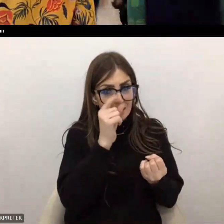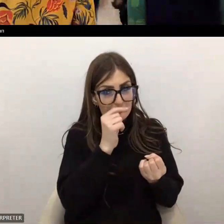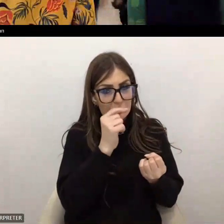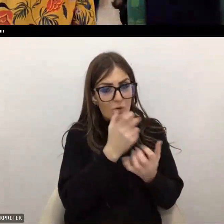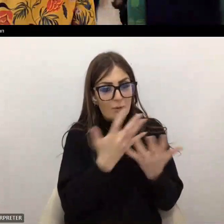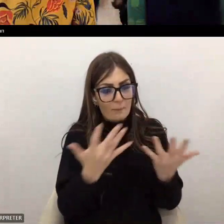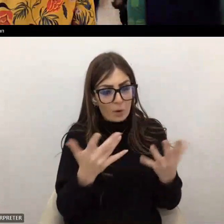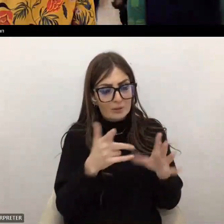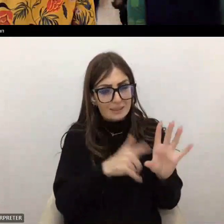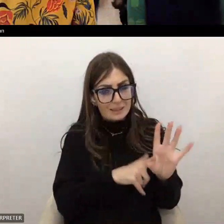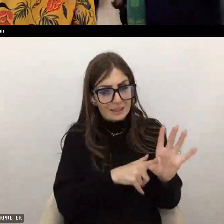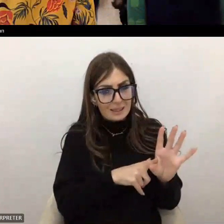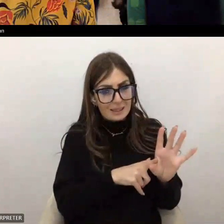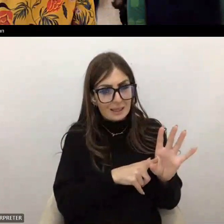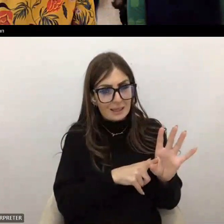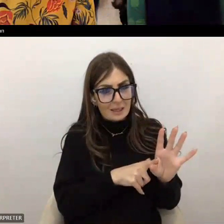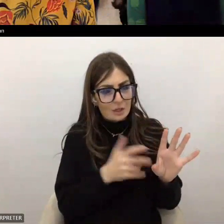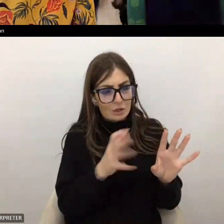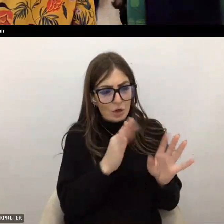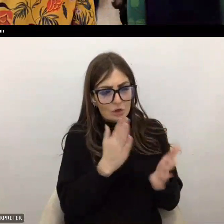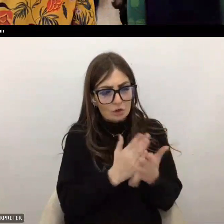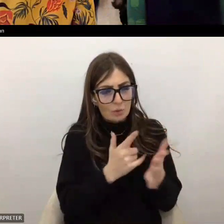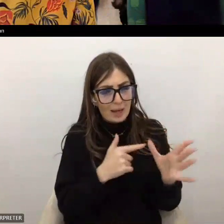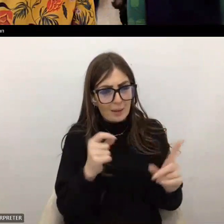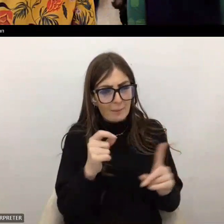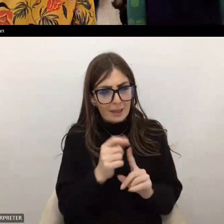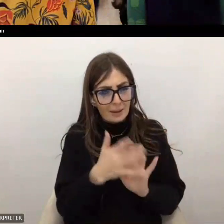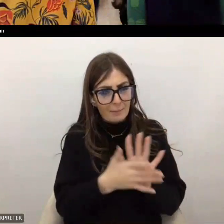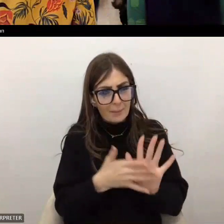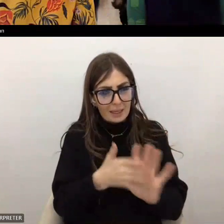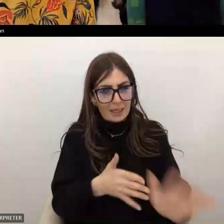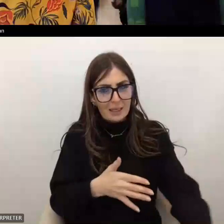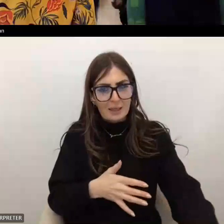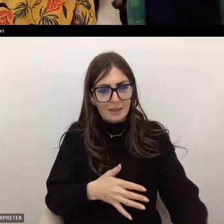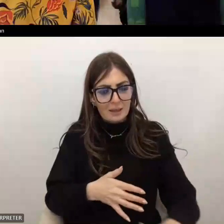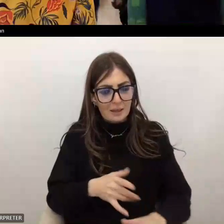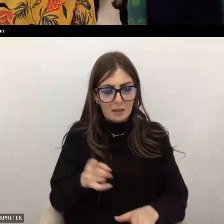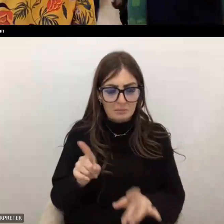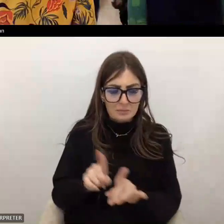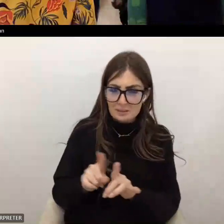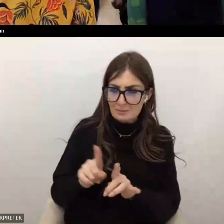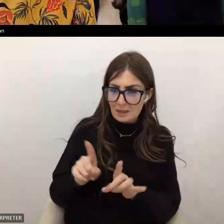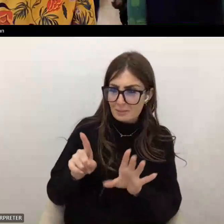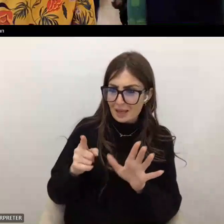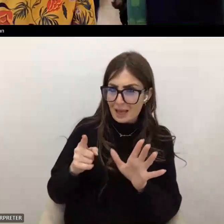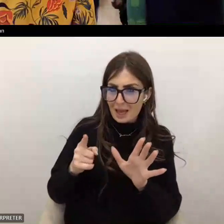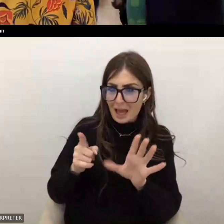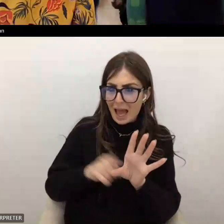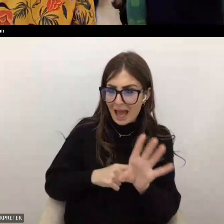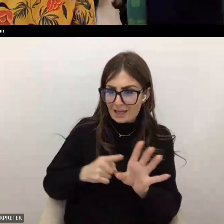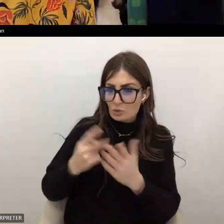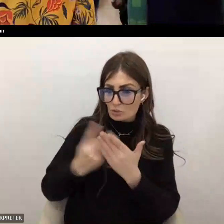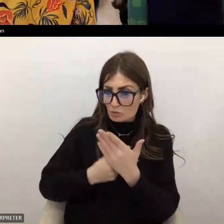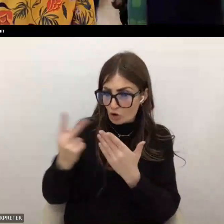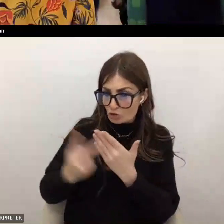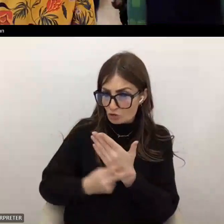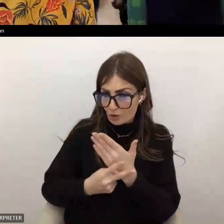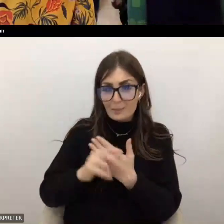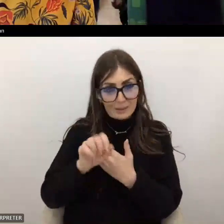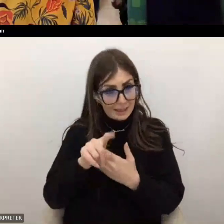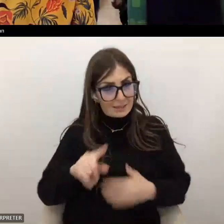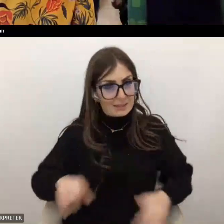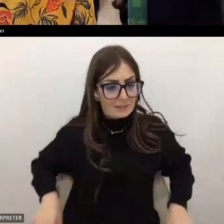multi-year? Not sure what AP. No. Annual program? Annual No, program, yes. Do you need to